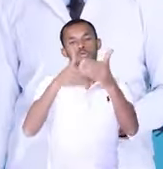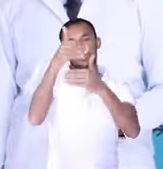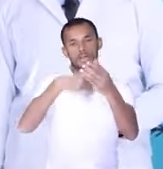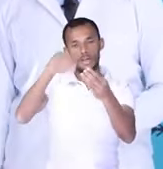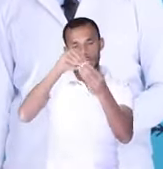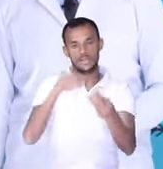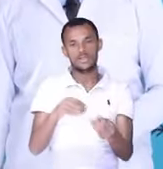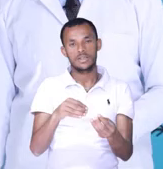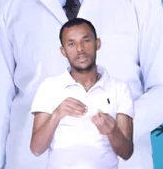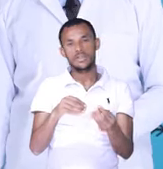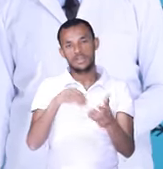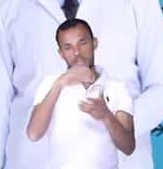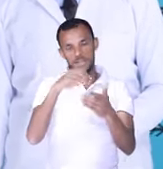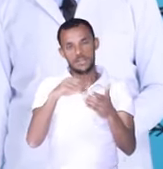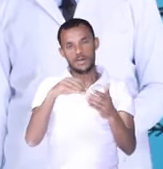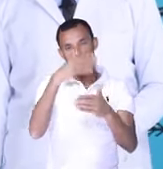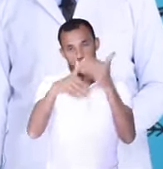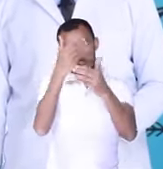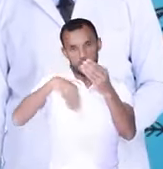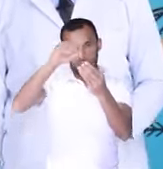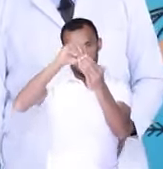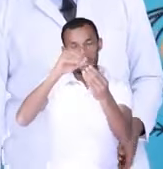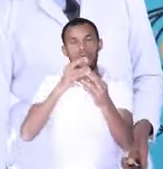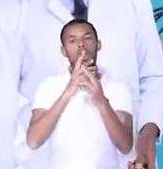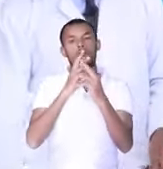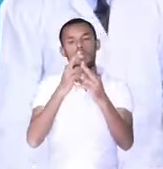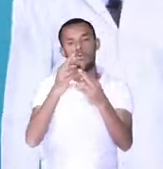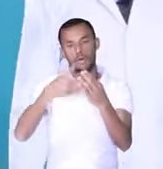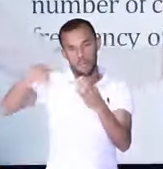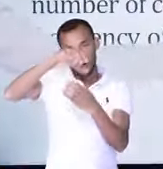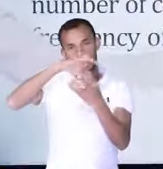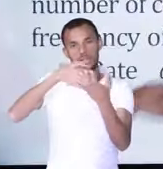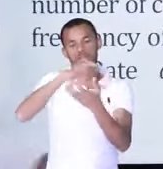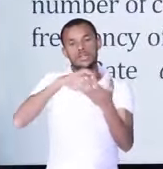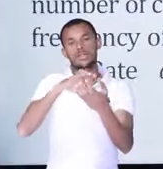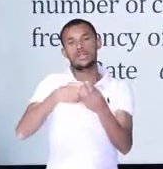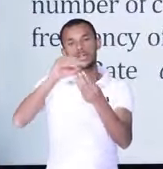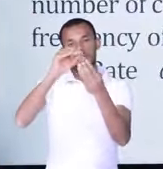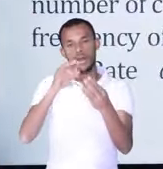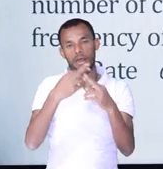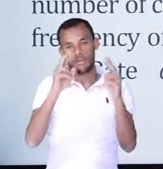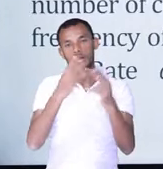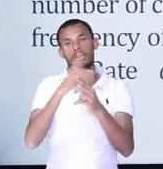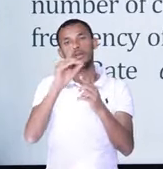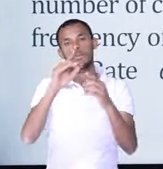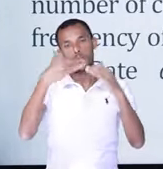rate of chemical reaction increases. Simply, rate is directly proportional to the number of